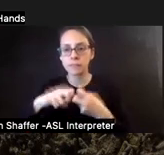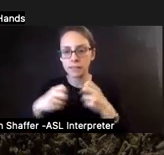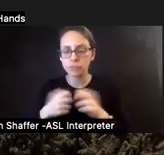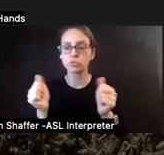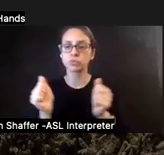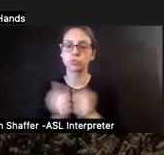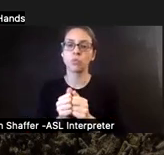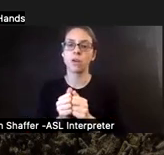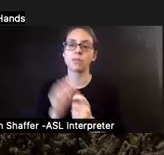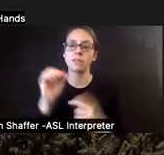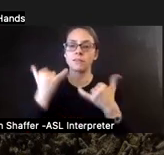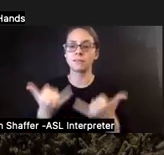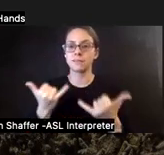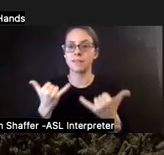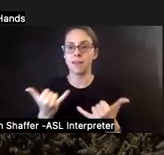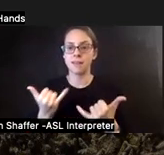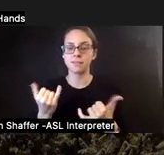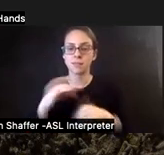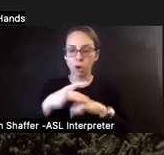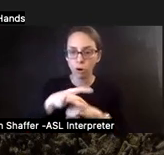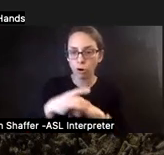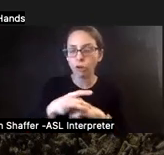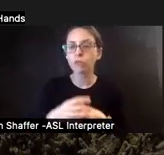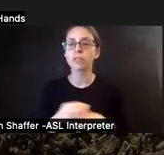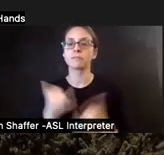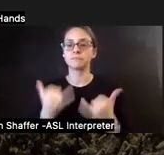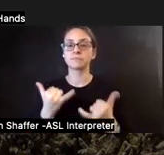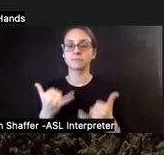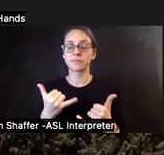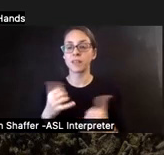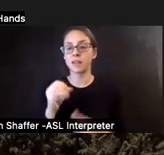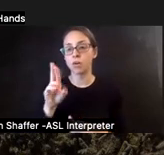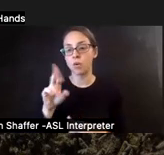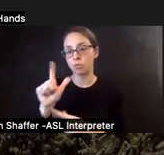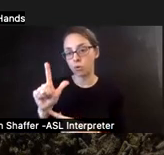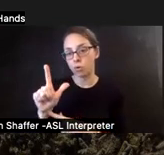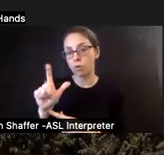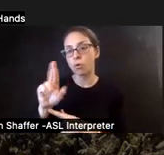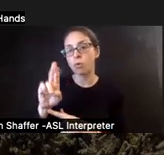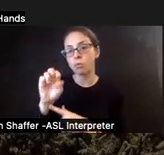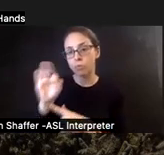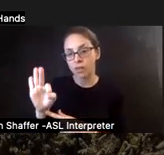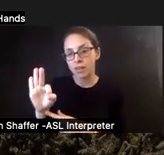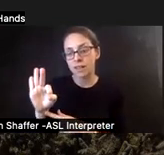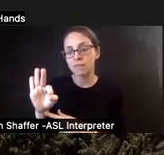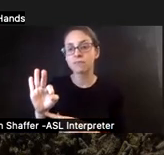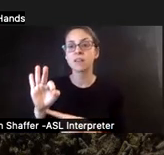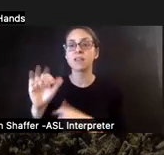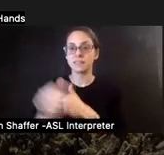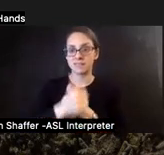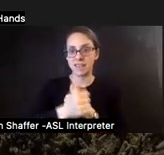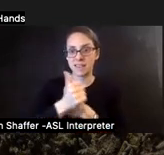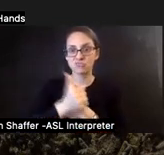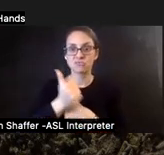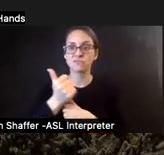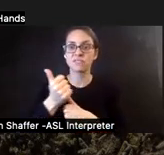to discuss coral reefs that are at risk from both global warming and ocean acidification as our discussion point